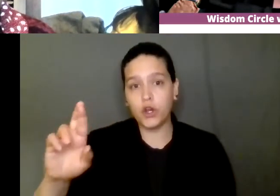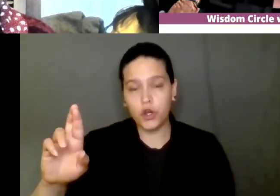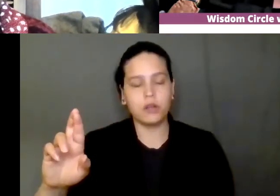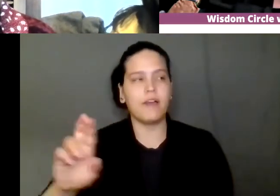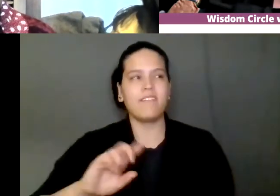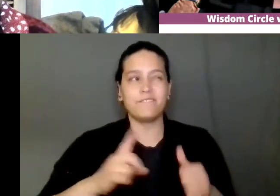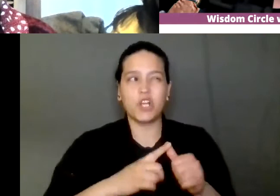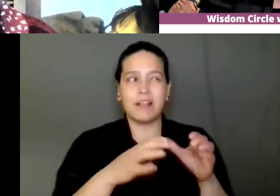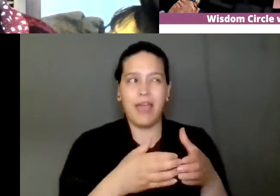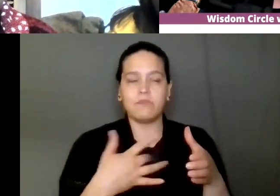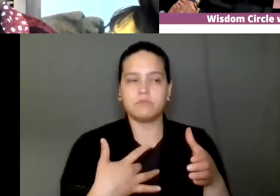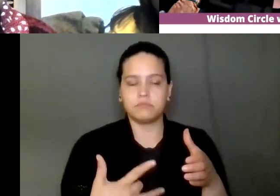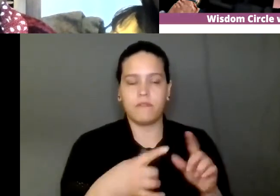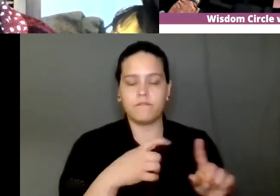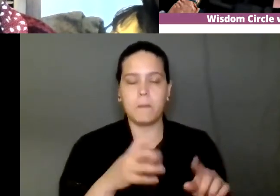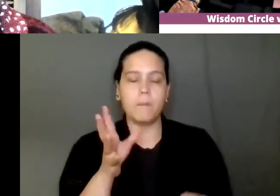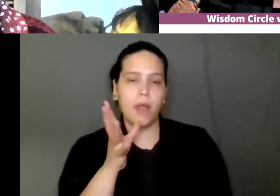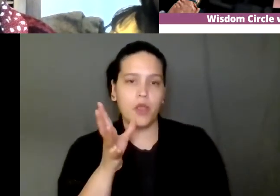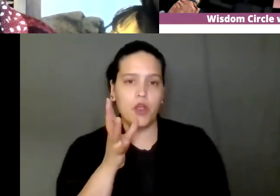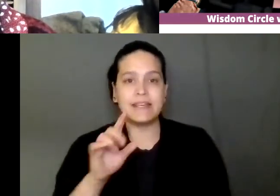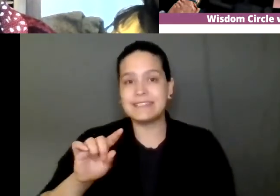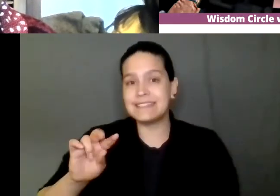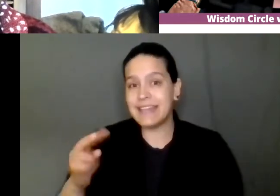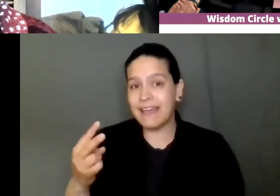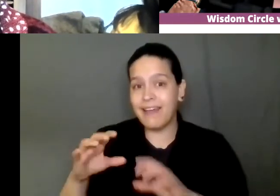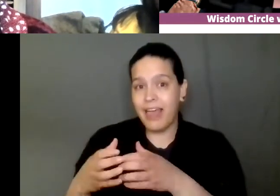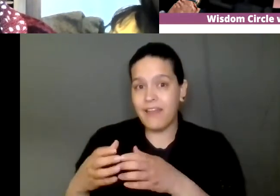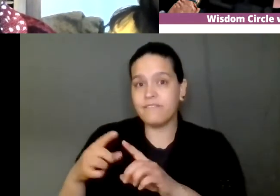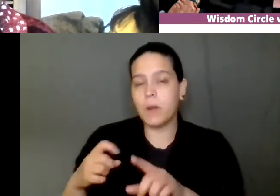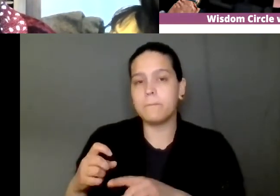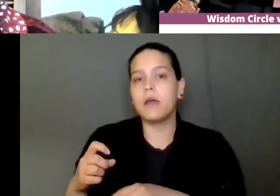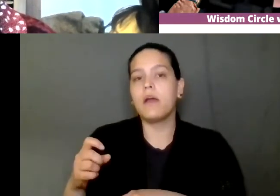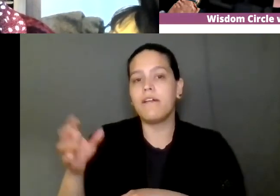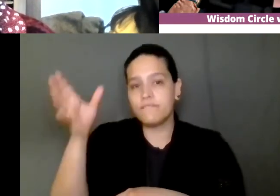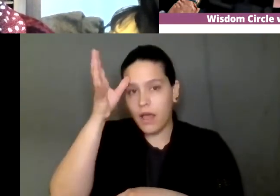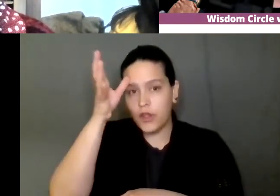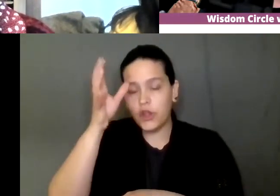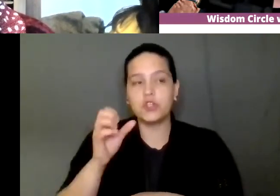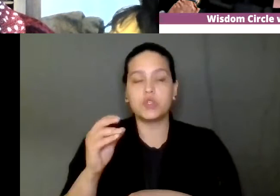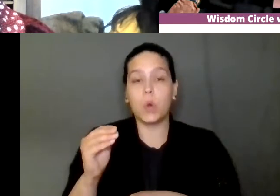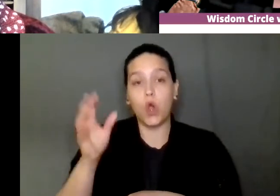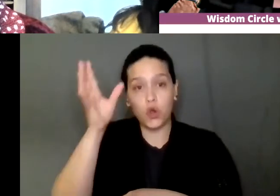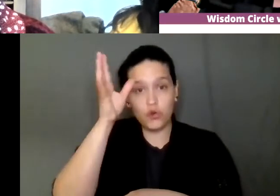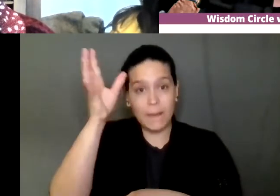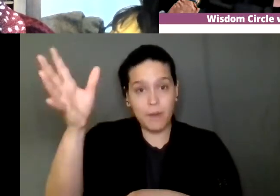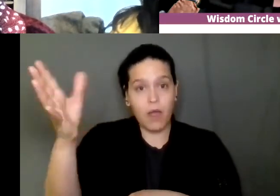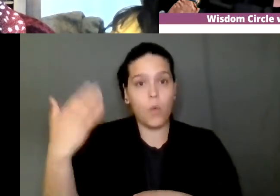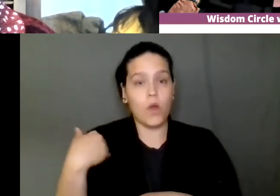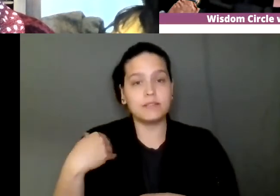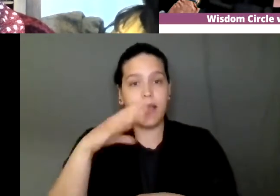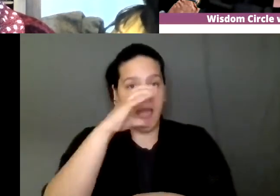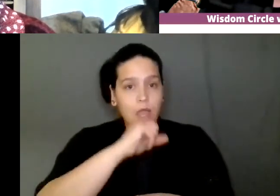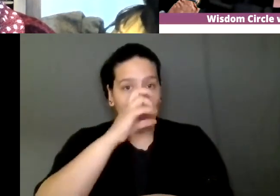mother. Our second clan, they come from our father. So grandpa's clan was my Dishgizni, Coyote Pass